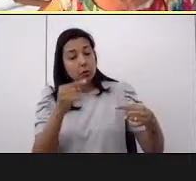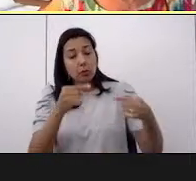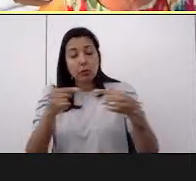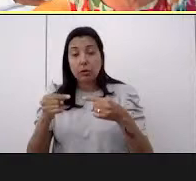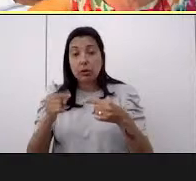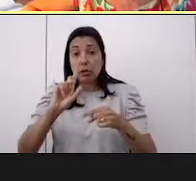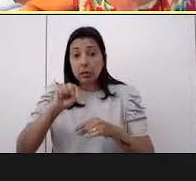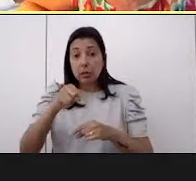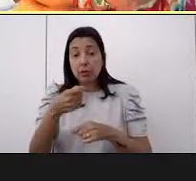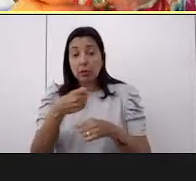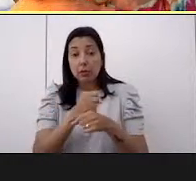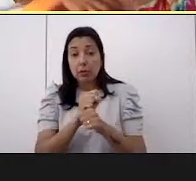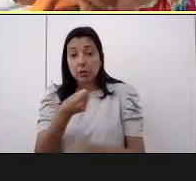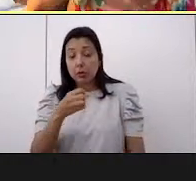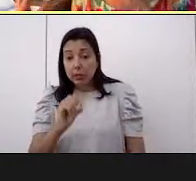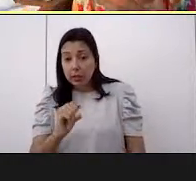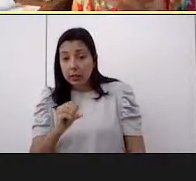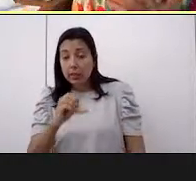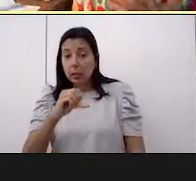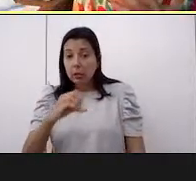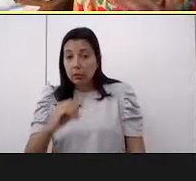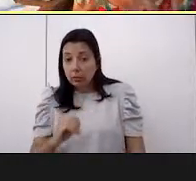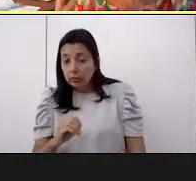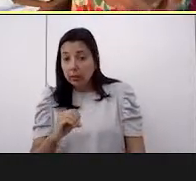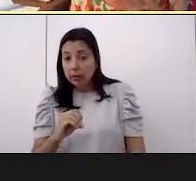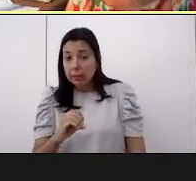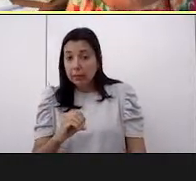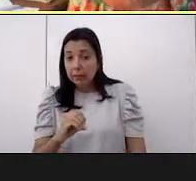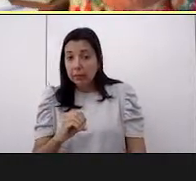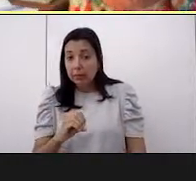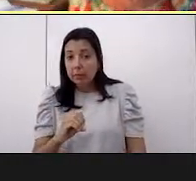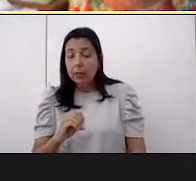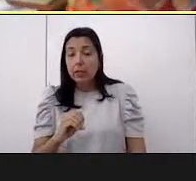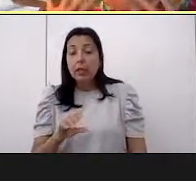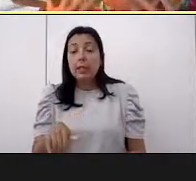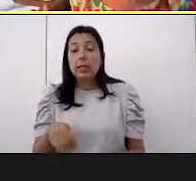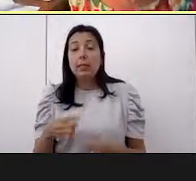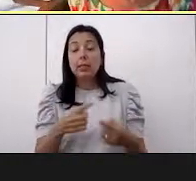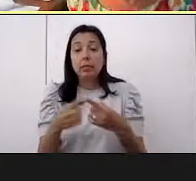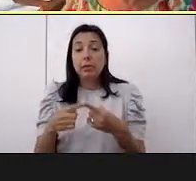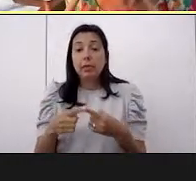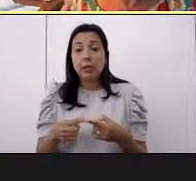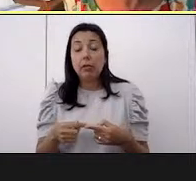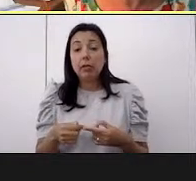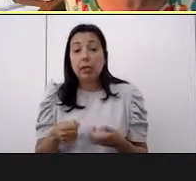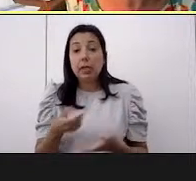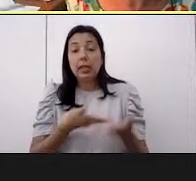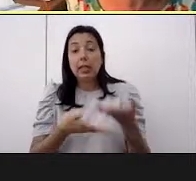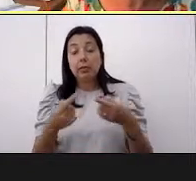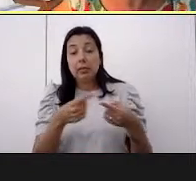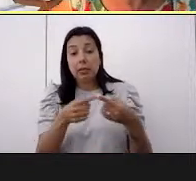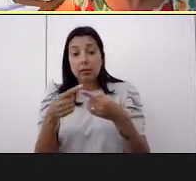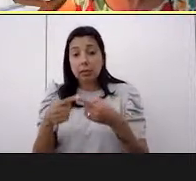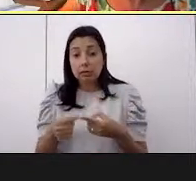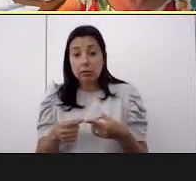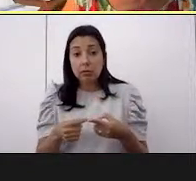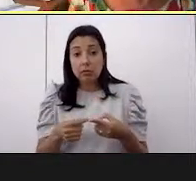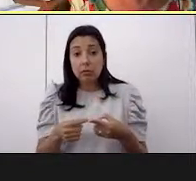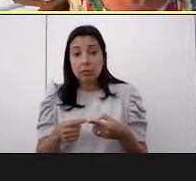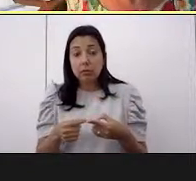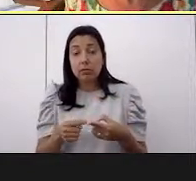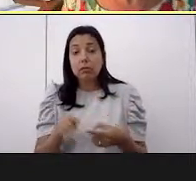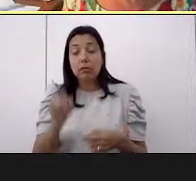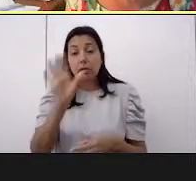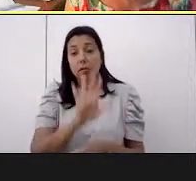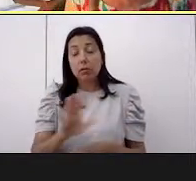90s, the terms and the visions in the debate, in the global debate on agri-food, has totally